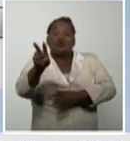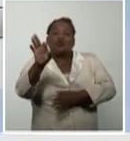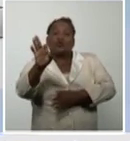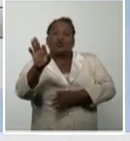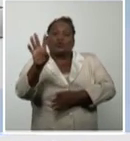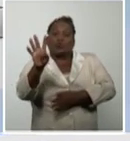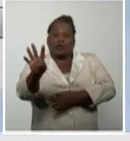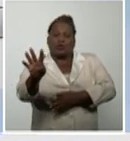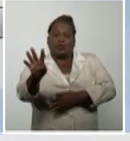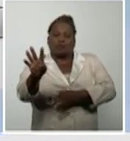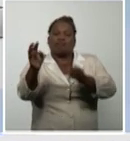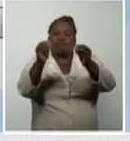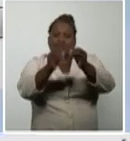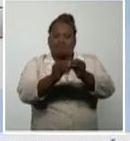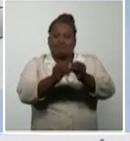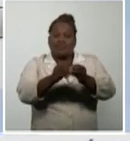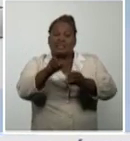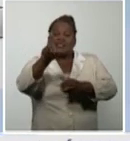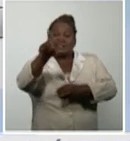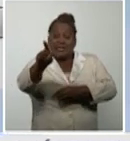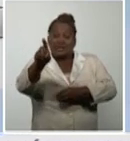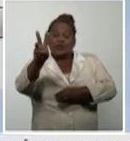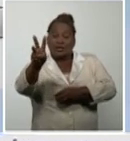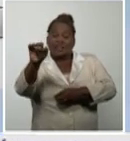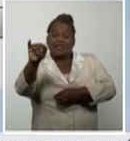3,284 people yesterday, and the total is of